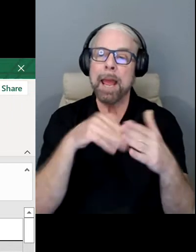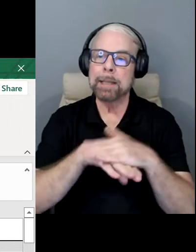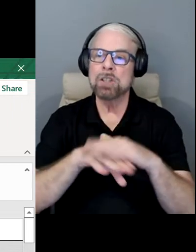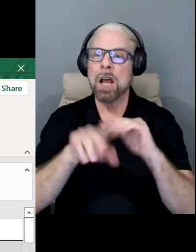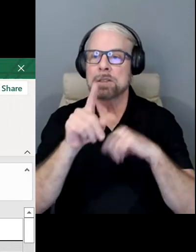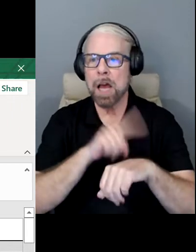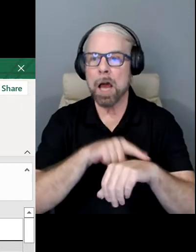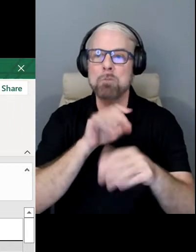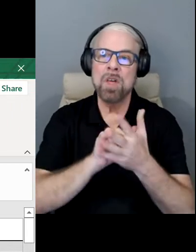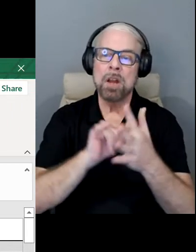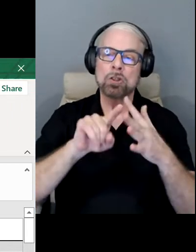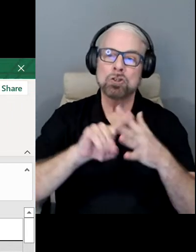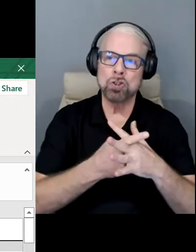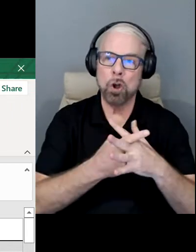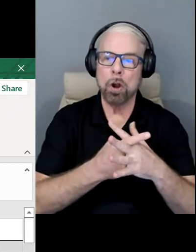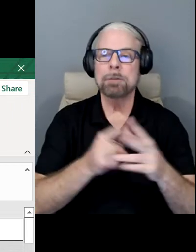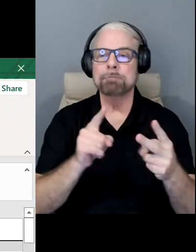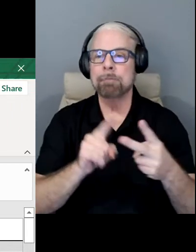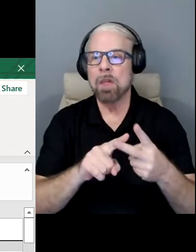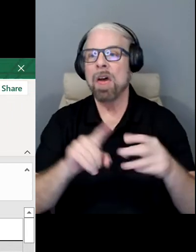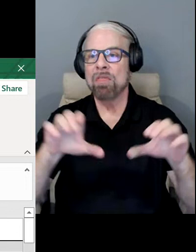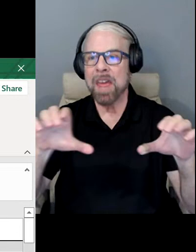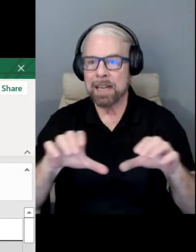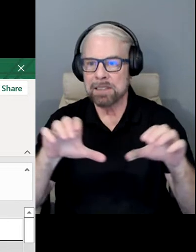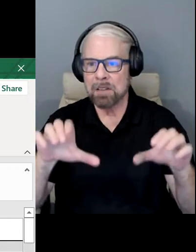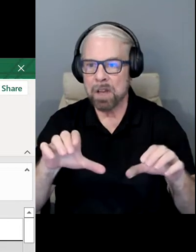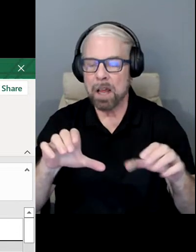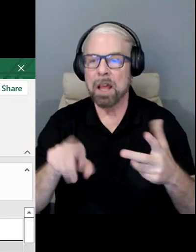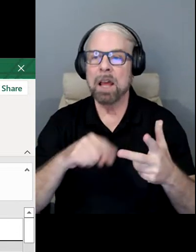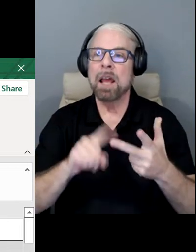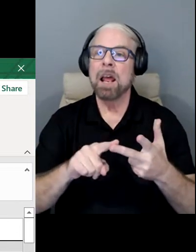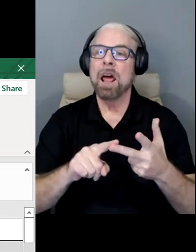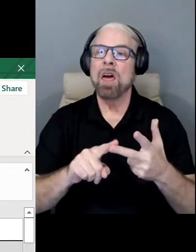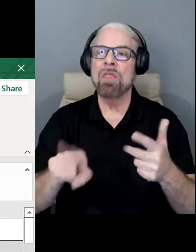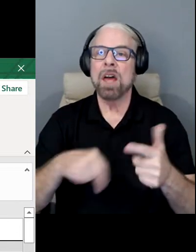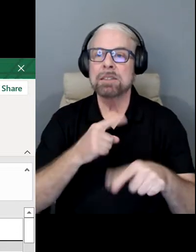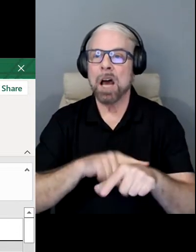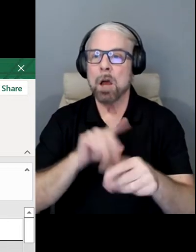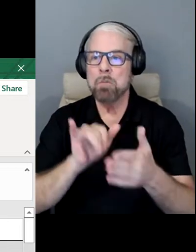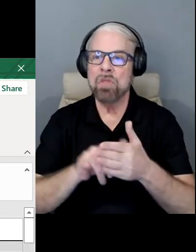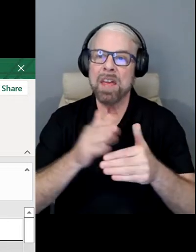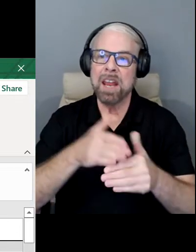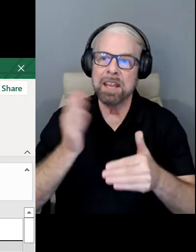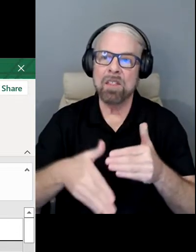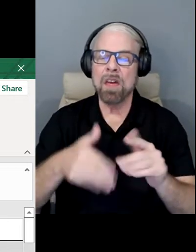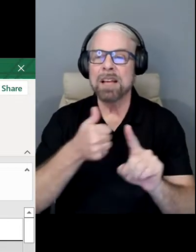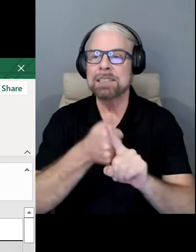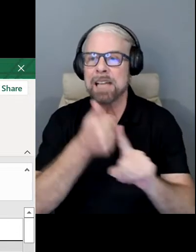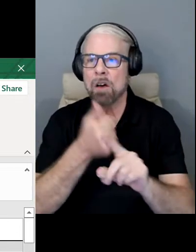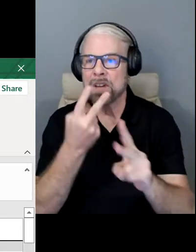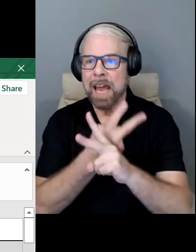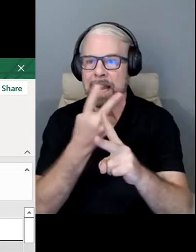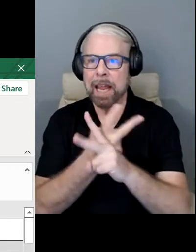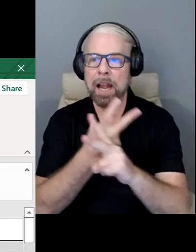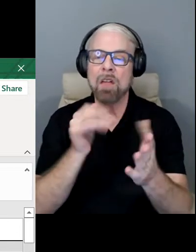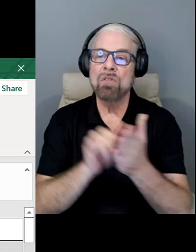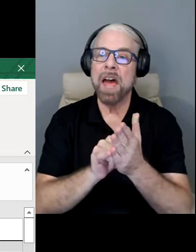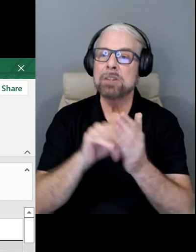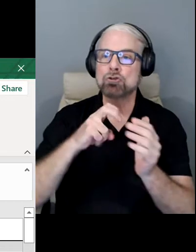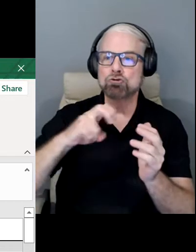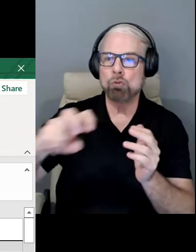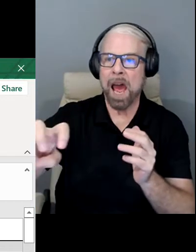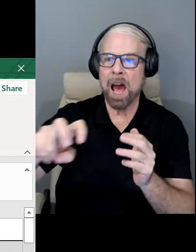he starts this activity and the time he ends. You'll see that it's self-calculating. This is now travel, so